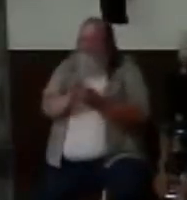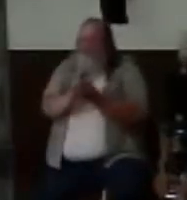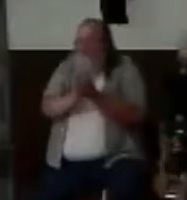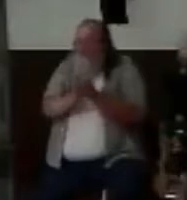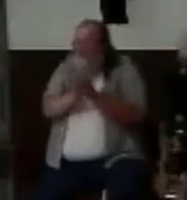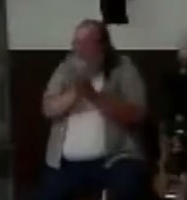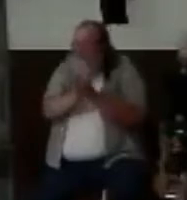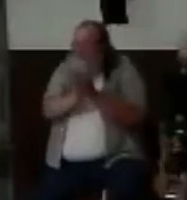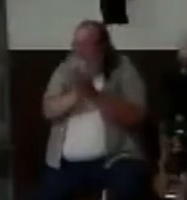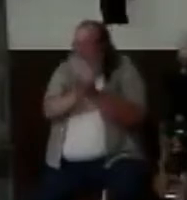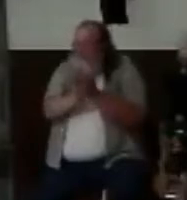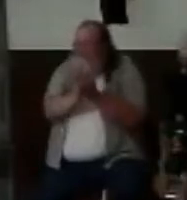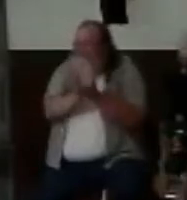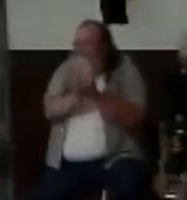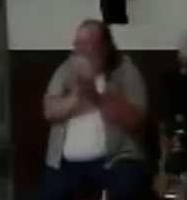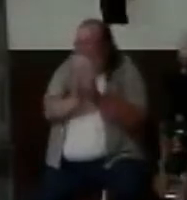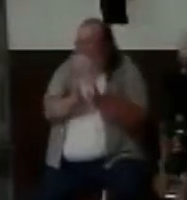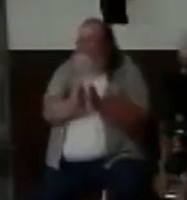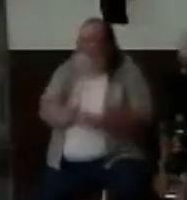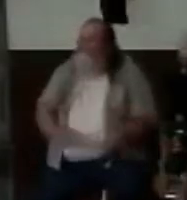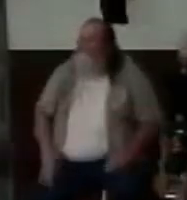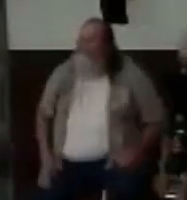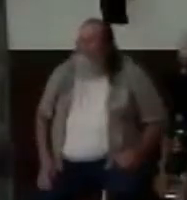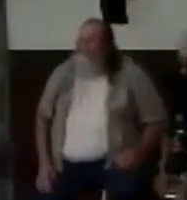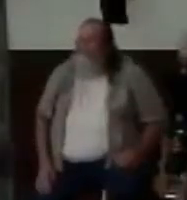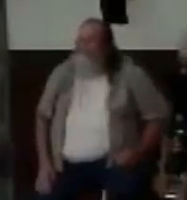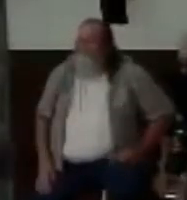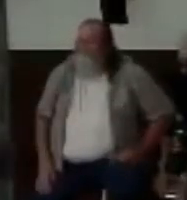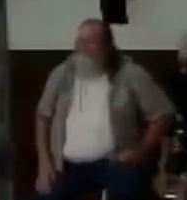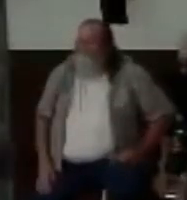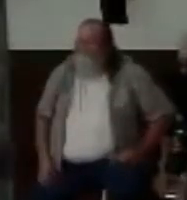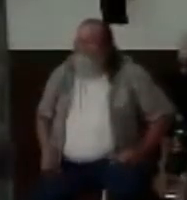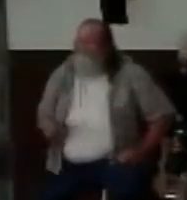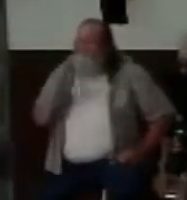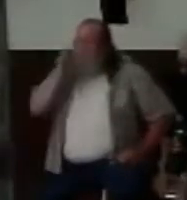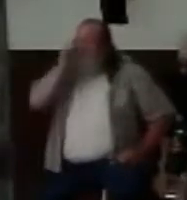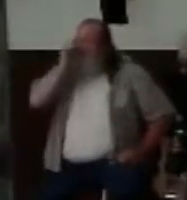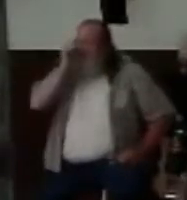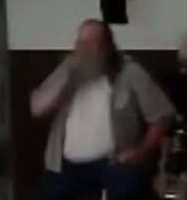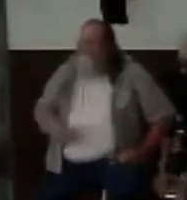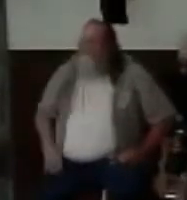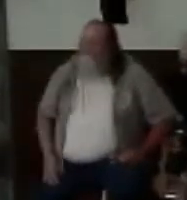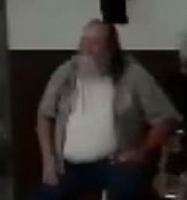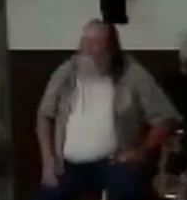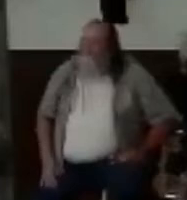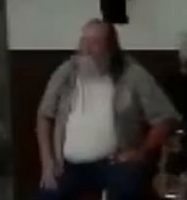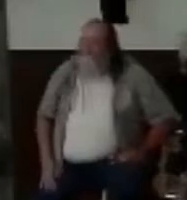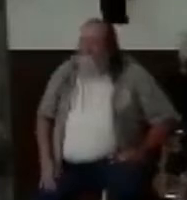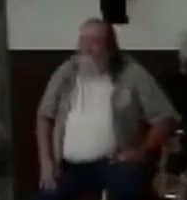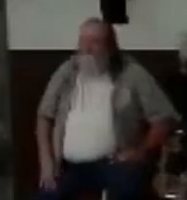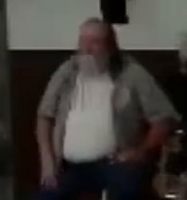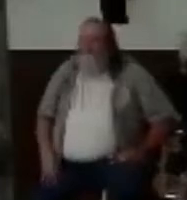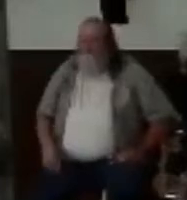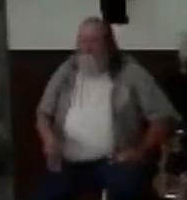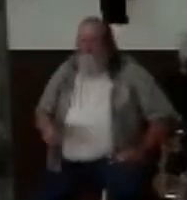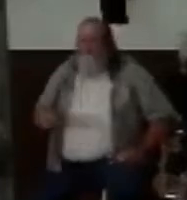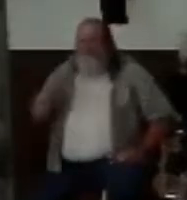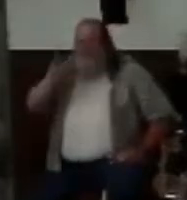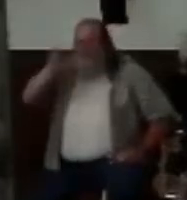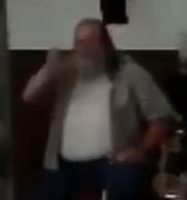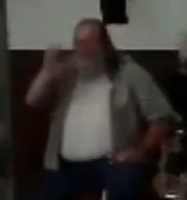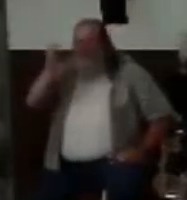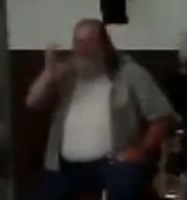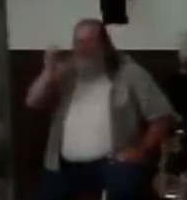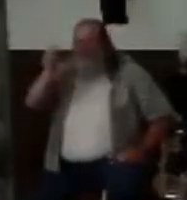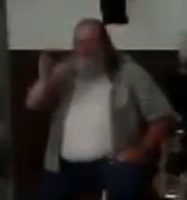like, oh man, you should have seen Jesus saying like, oh, anyone who comes to me, He remembered Jesus